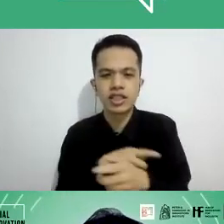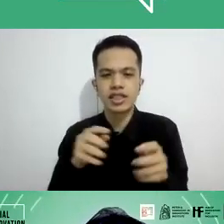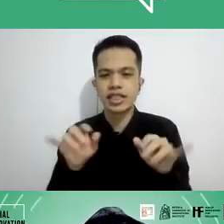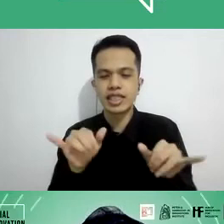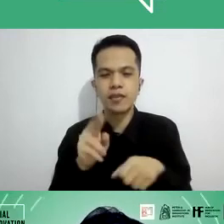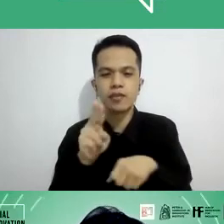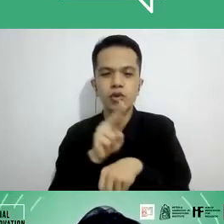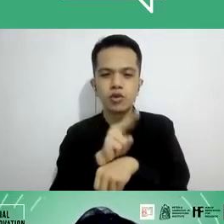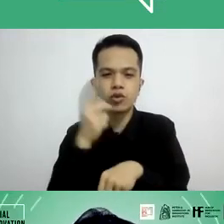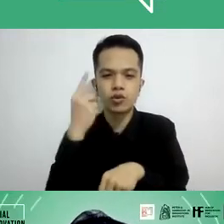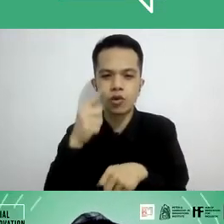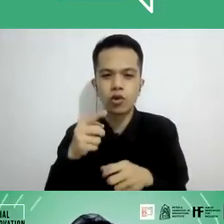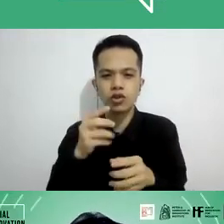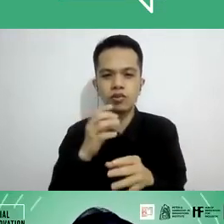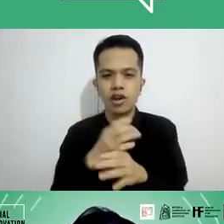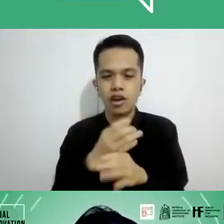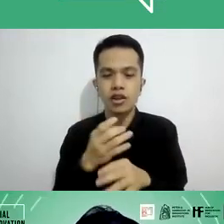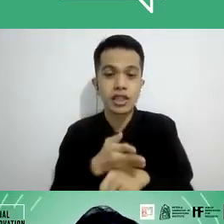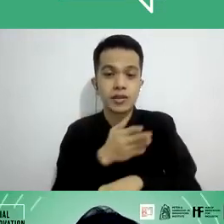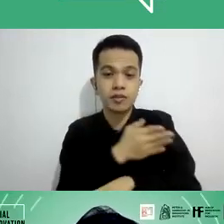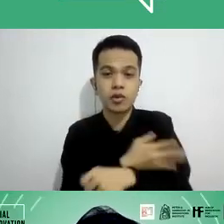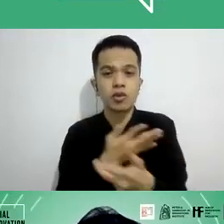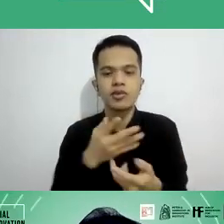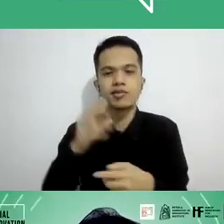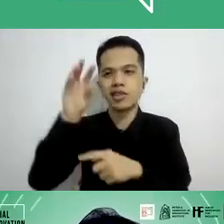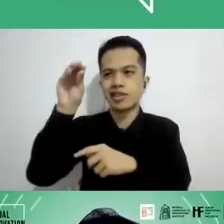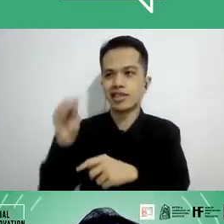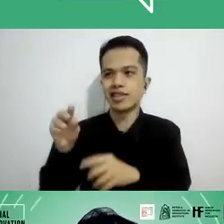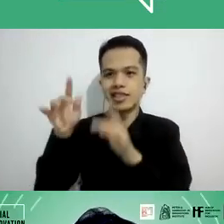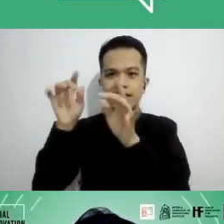usage of vehicles that's improved thanks to this kind of system.